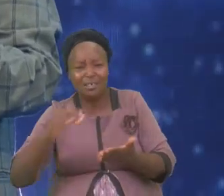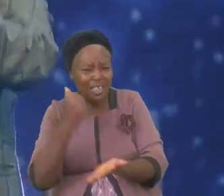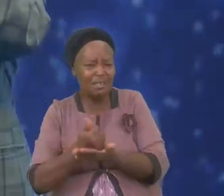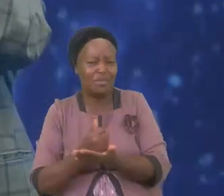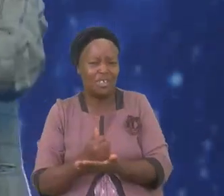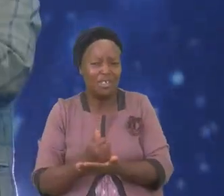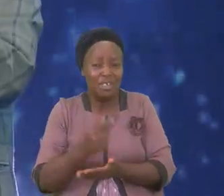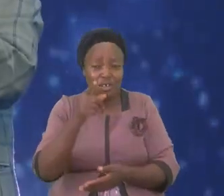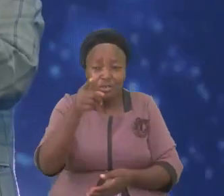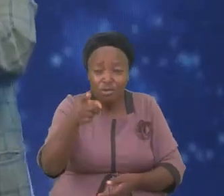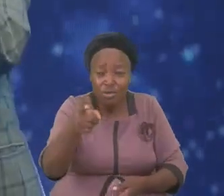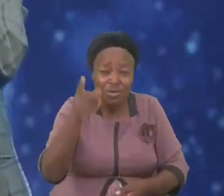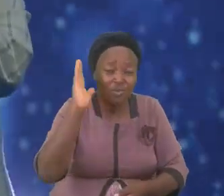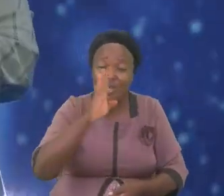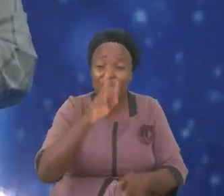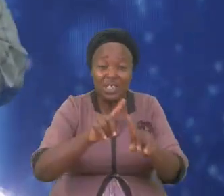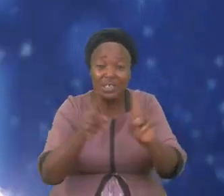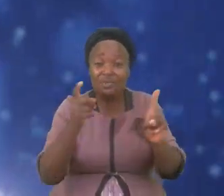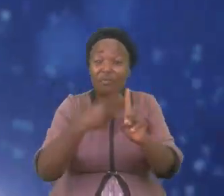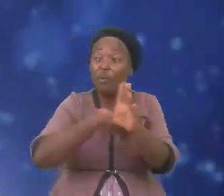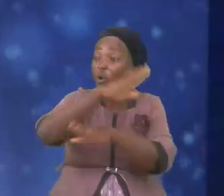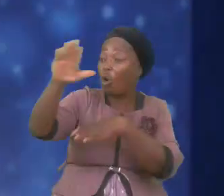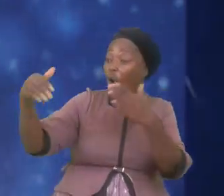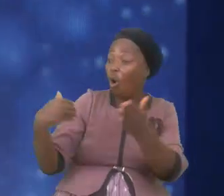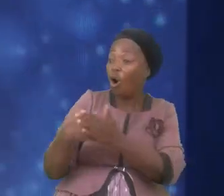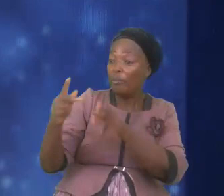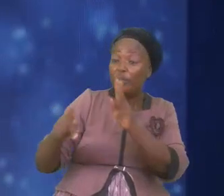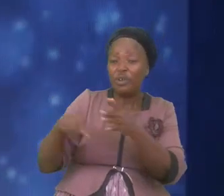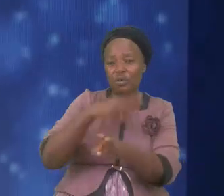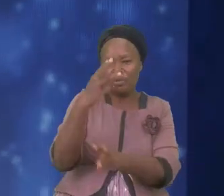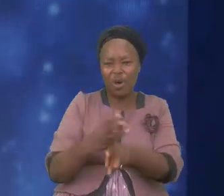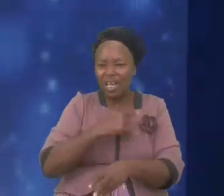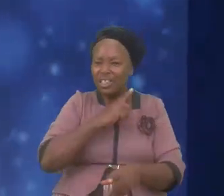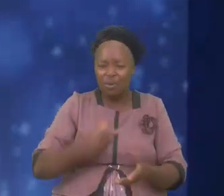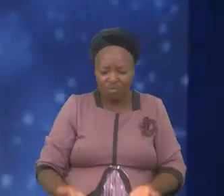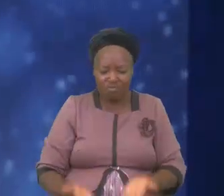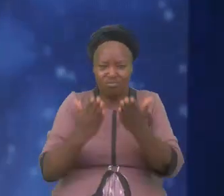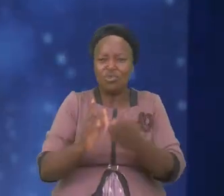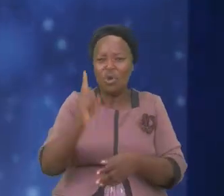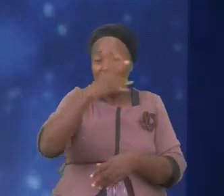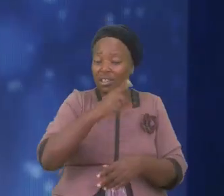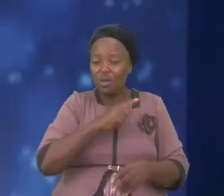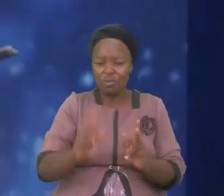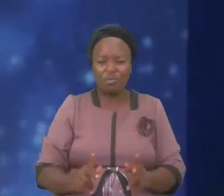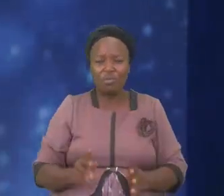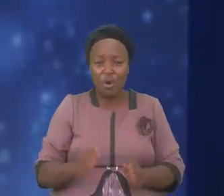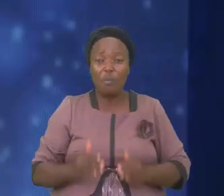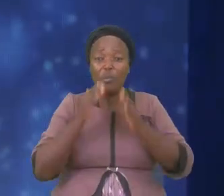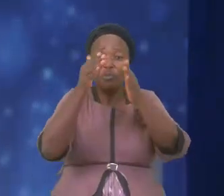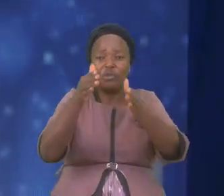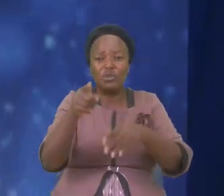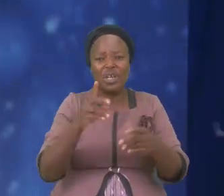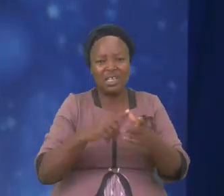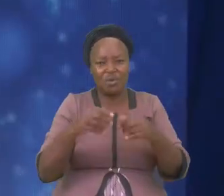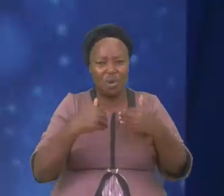up, and the Lord will promote you. You'll have a better heart, a better soul, a better